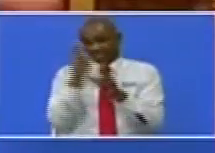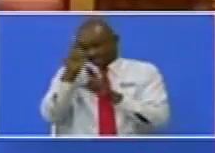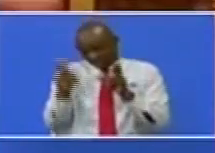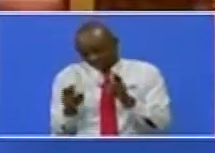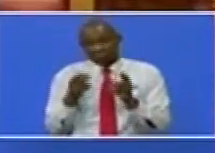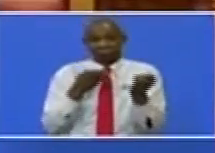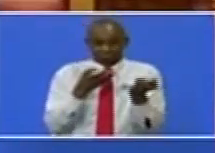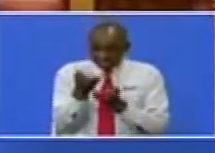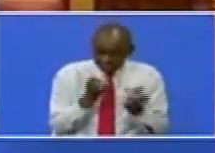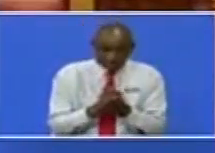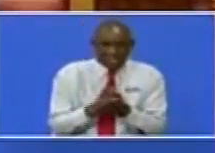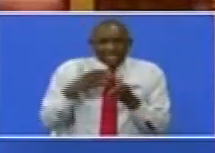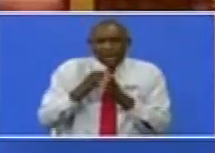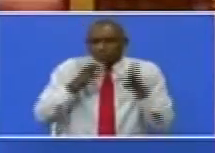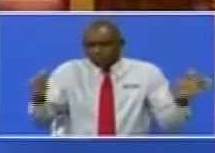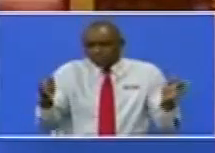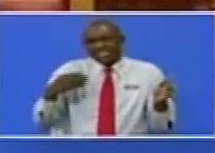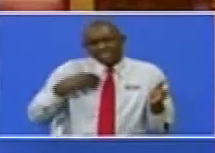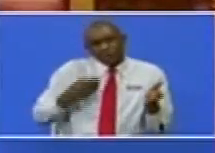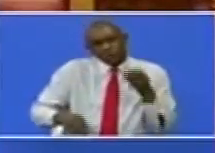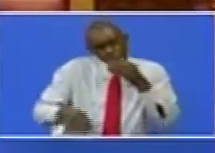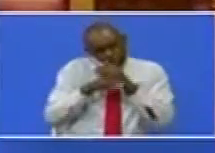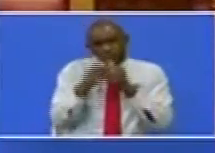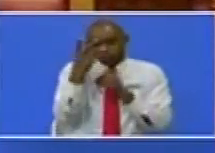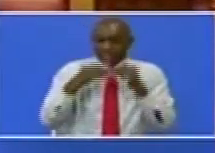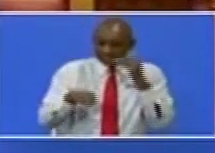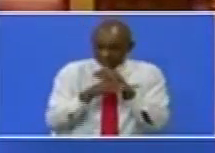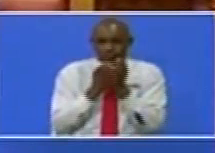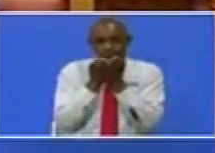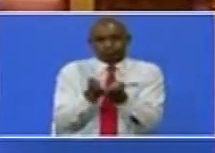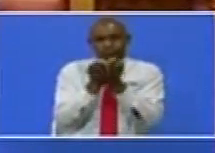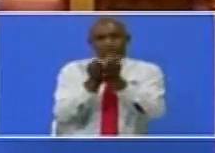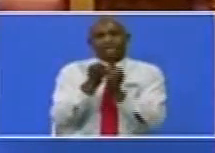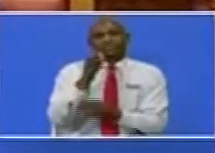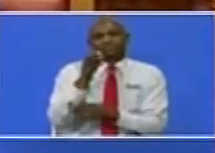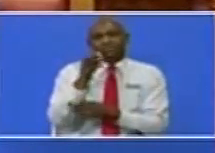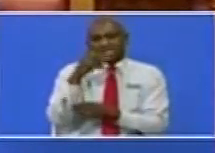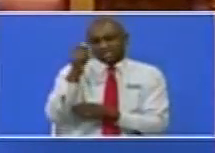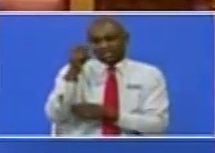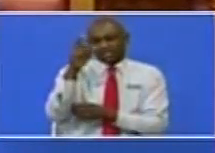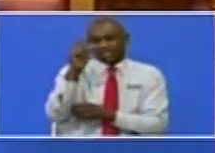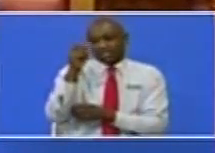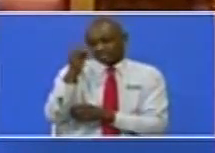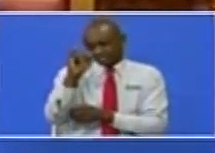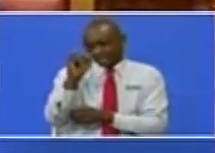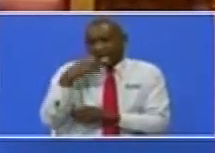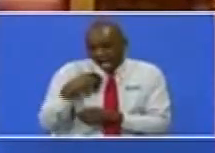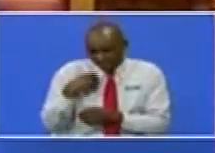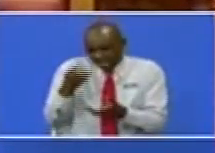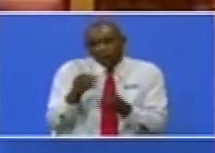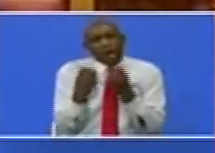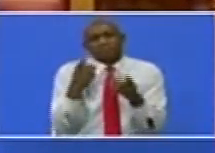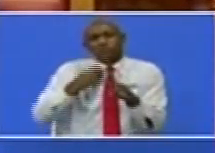government completed the expansion of two additional shipping berths at Kilindini, doubling our total handling